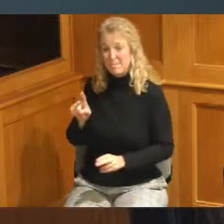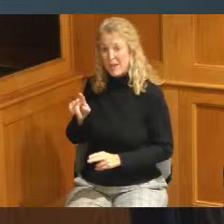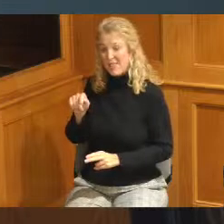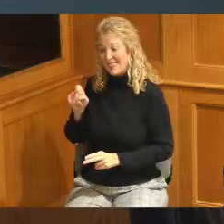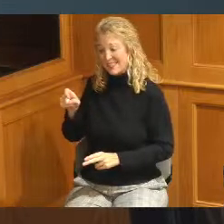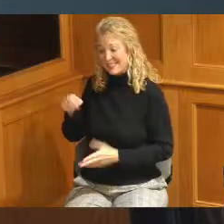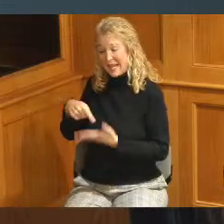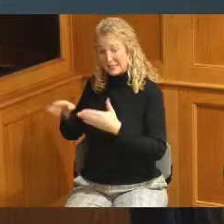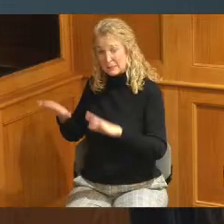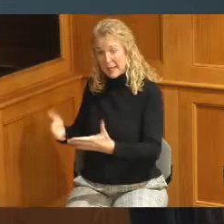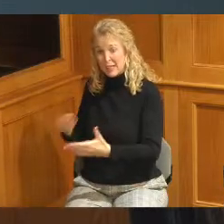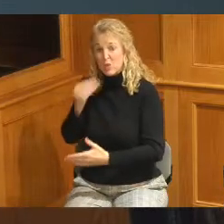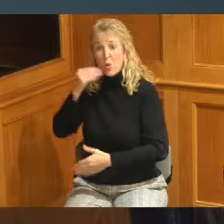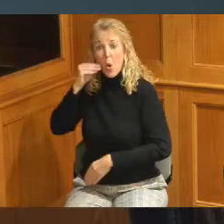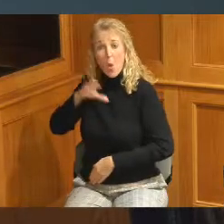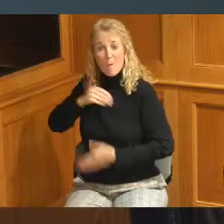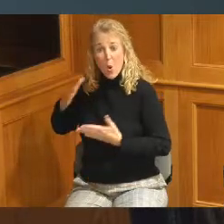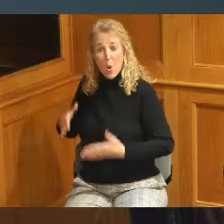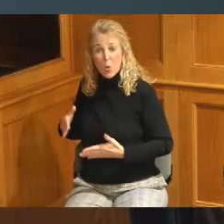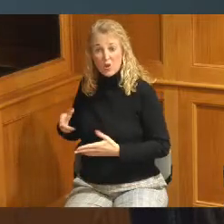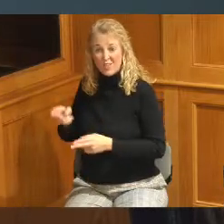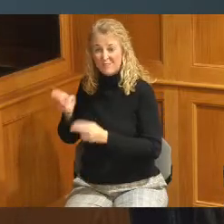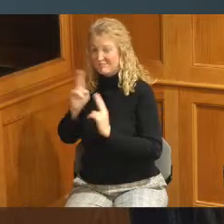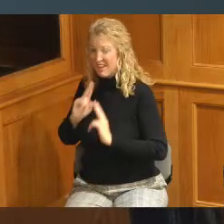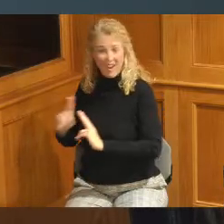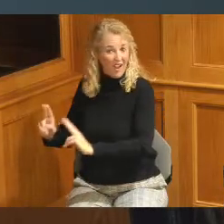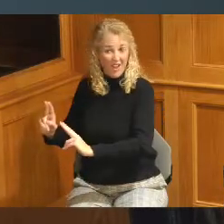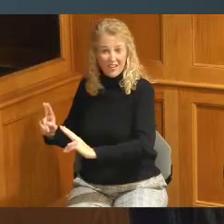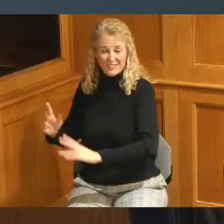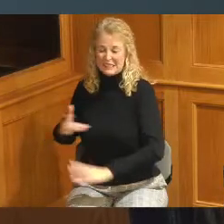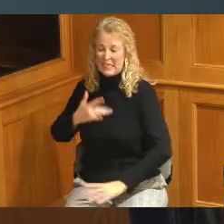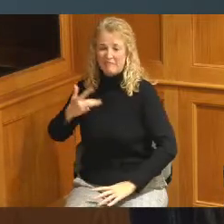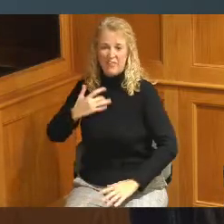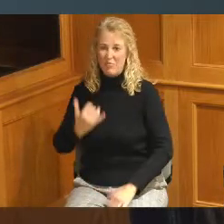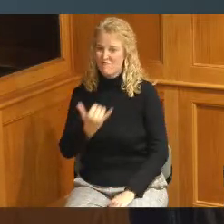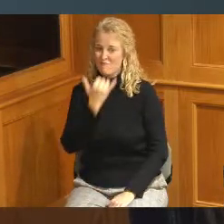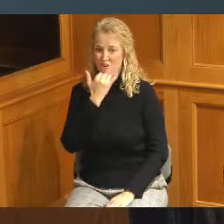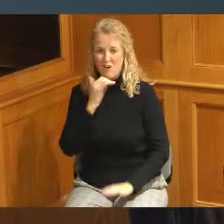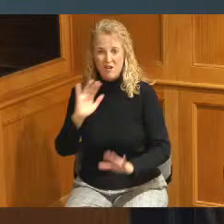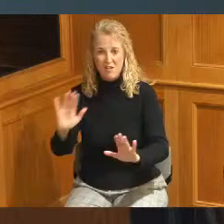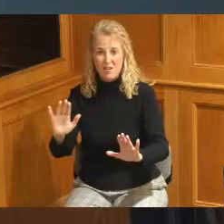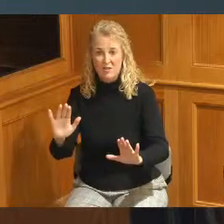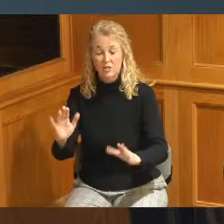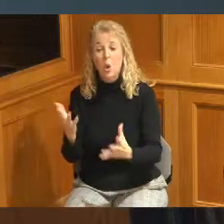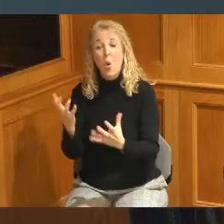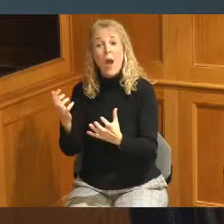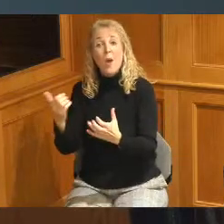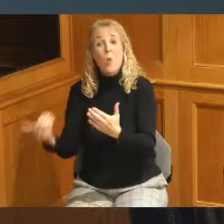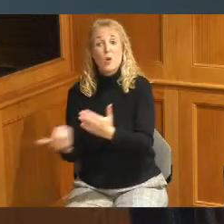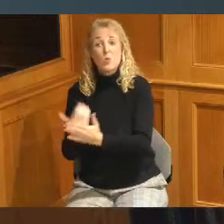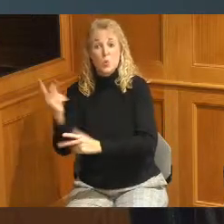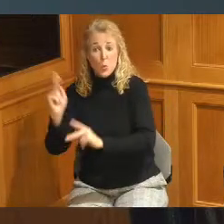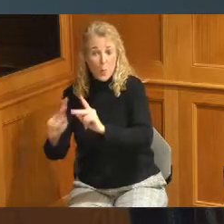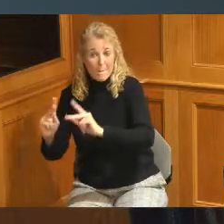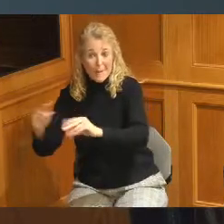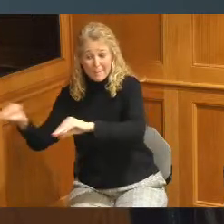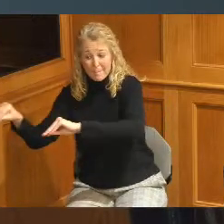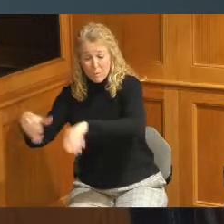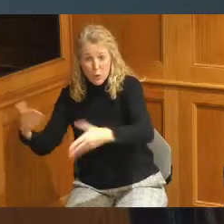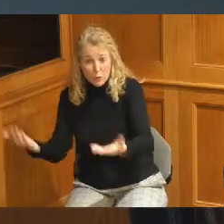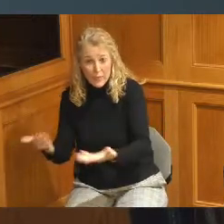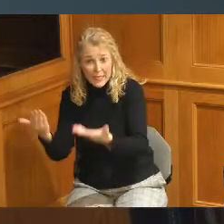the homeowners. And so I want Hamilton County to be affordable for new people who need housing, whether